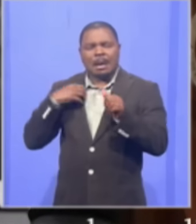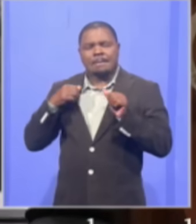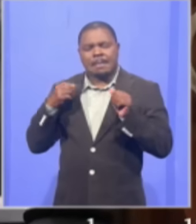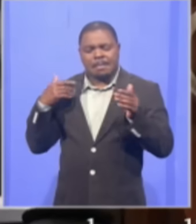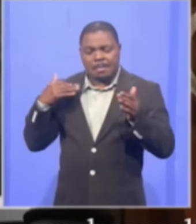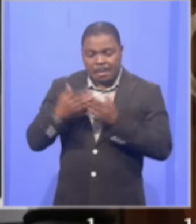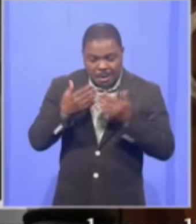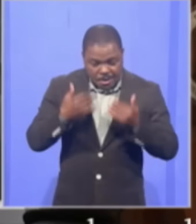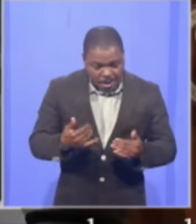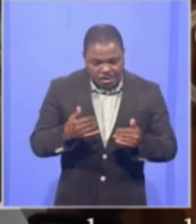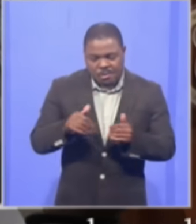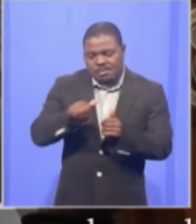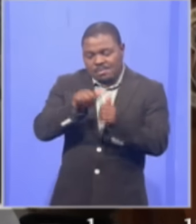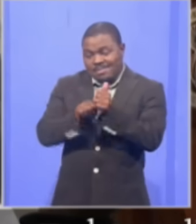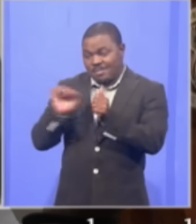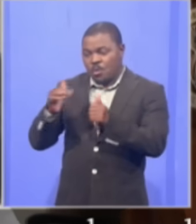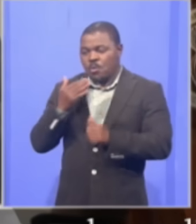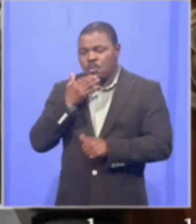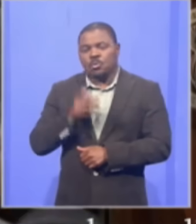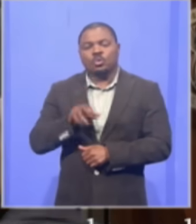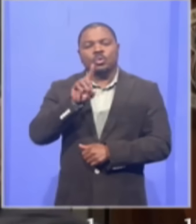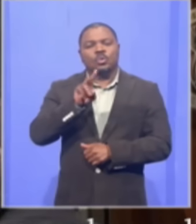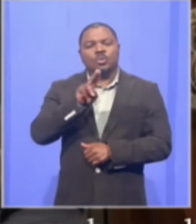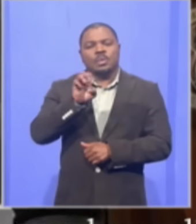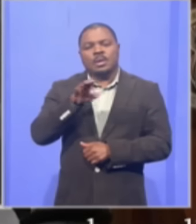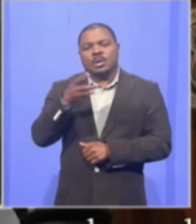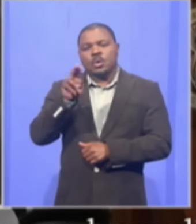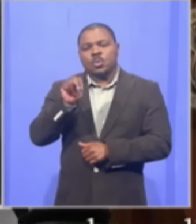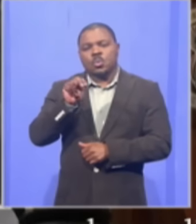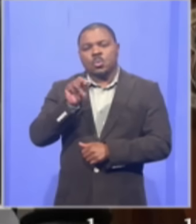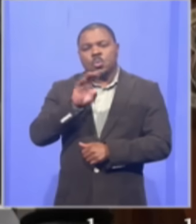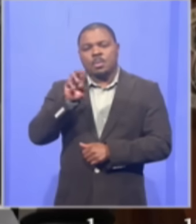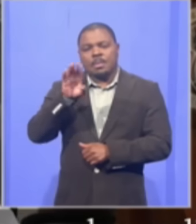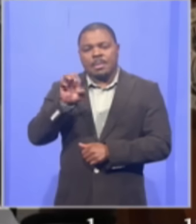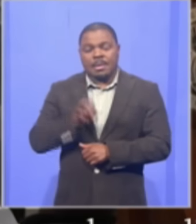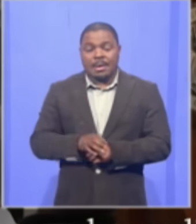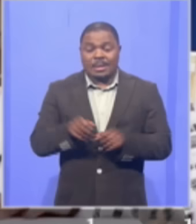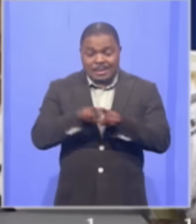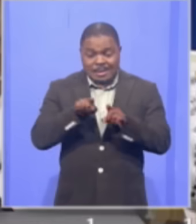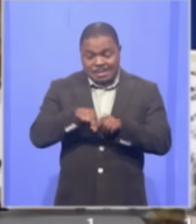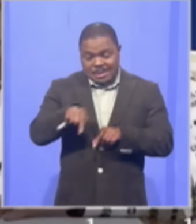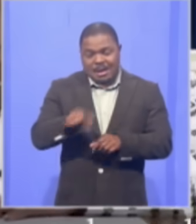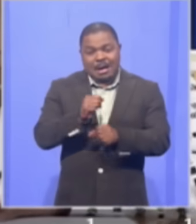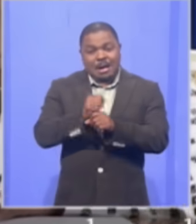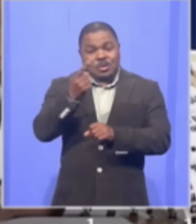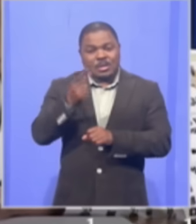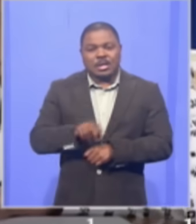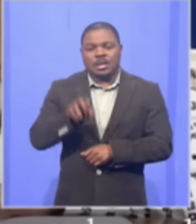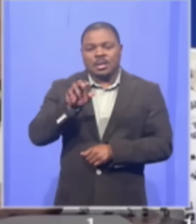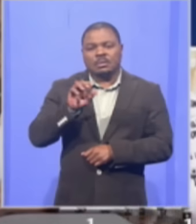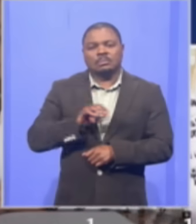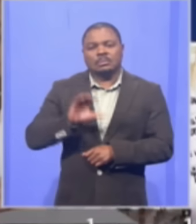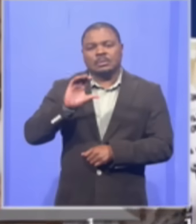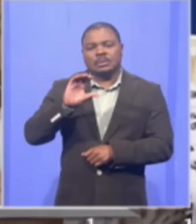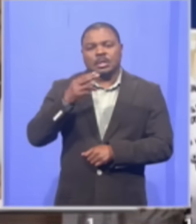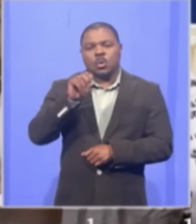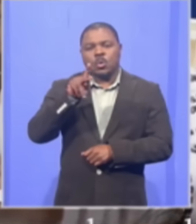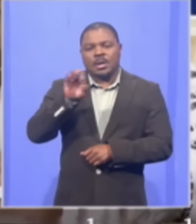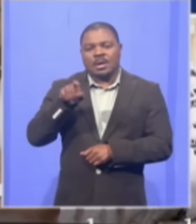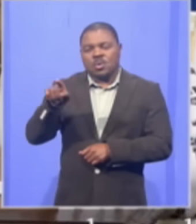Nomusa Dube-Ncube. A thehloho ya botjhotjhisi South Gauteng eleng Andrew Chauke le yena o kginnwe mosebetsing ka ha ho ntse o etswa